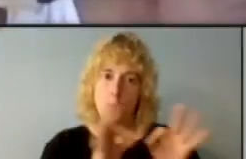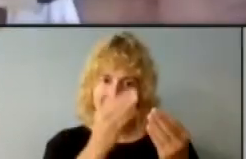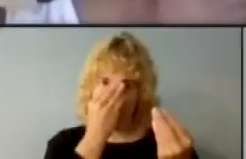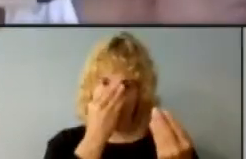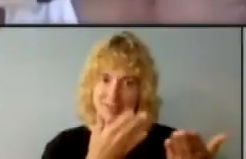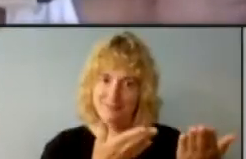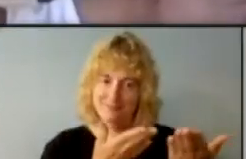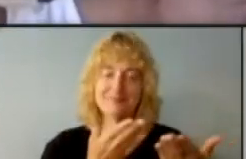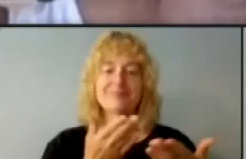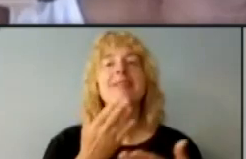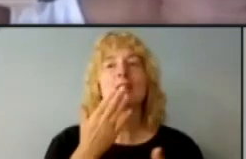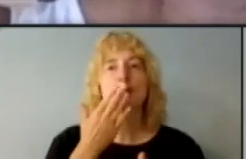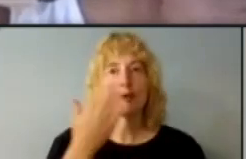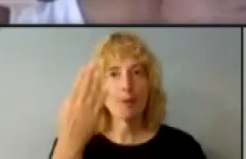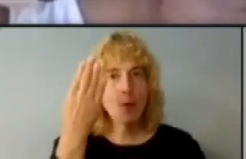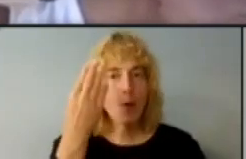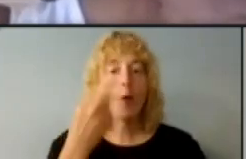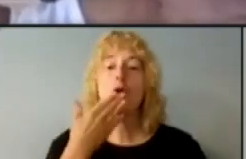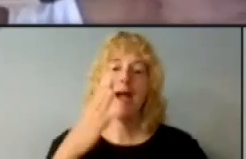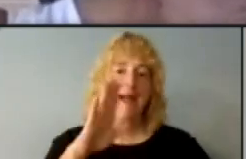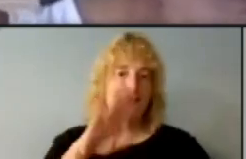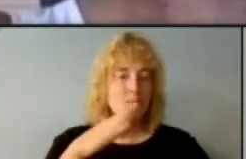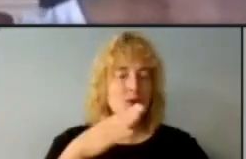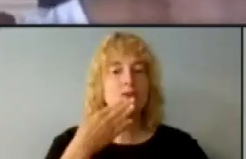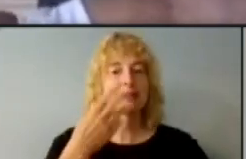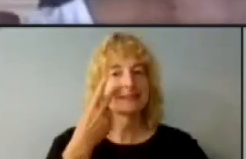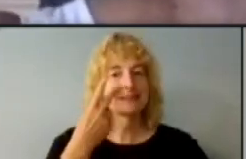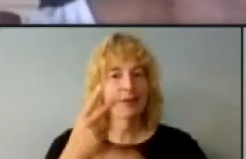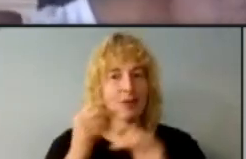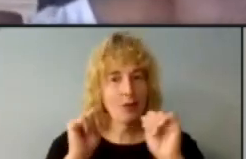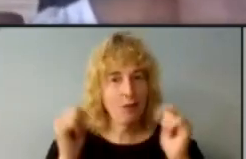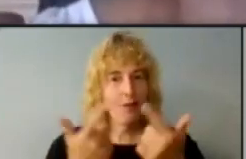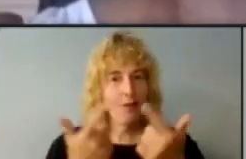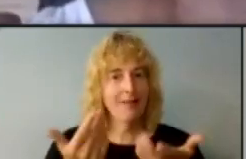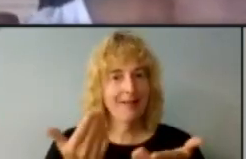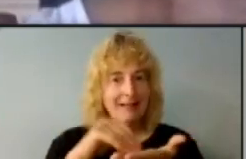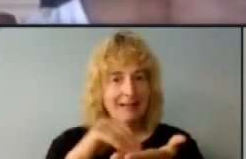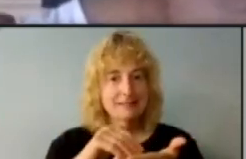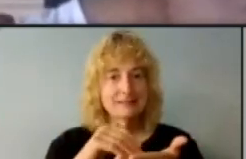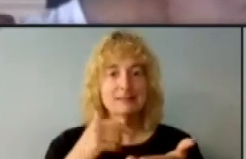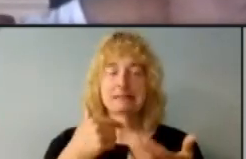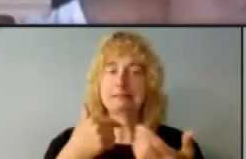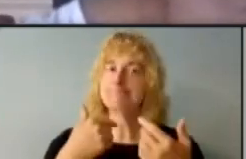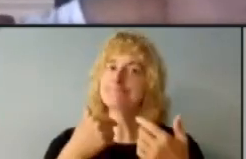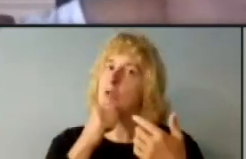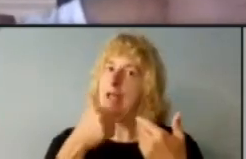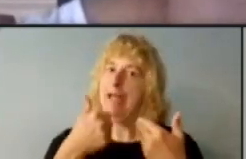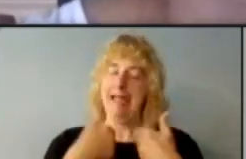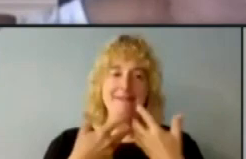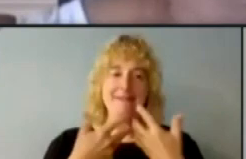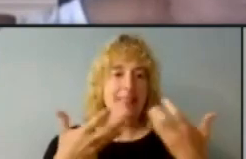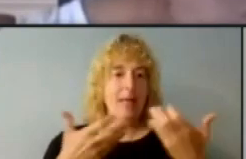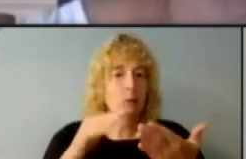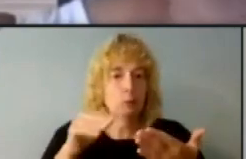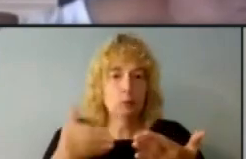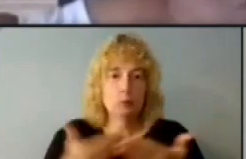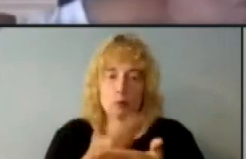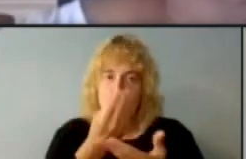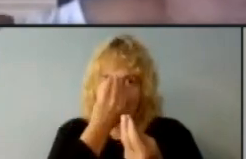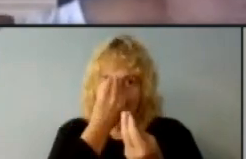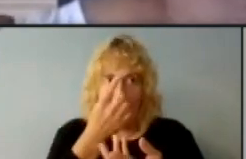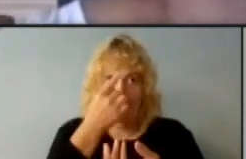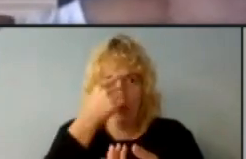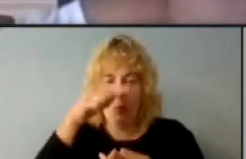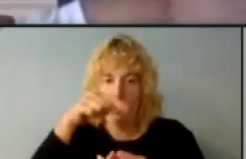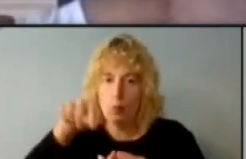good afternoon. It's good to see you all again. I am really don't have a whole lot of new information for you. I'm going